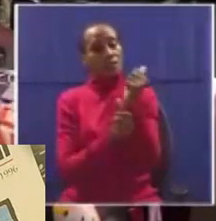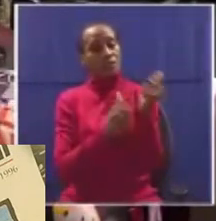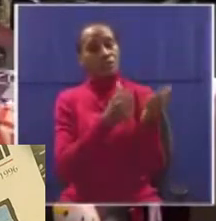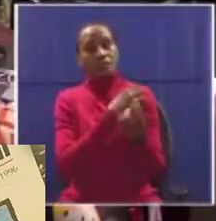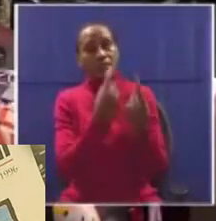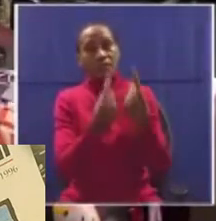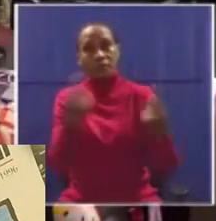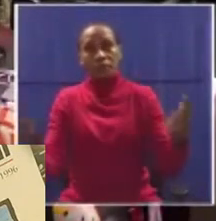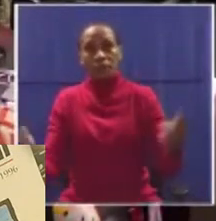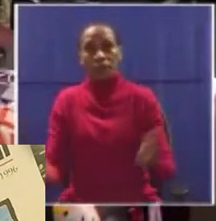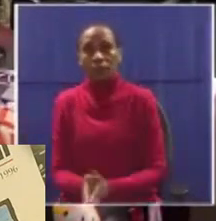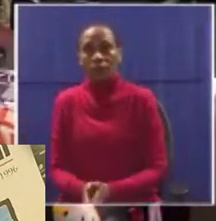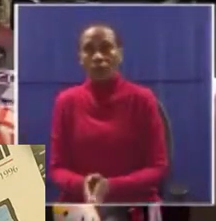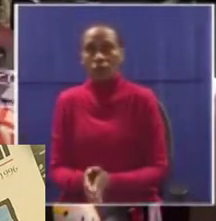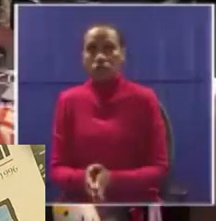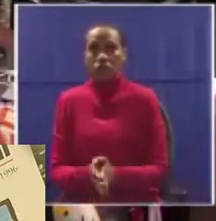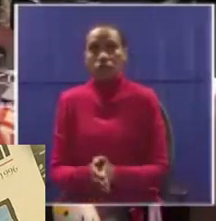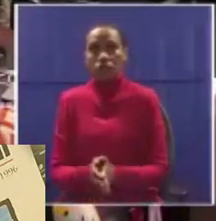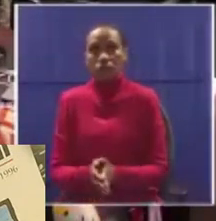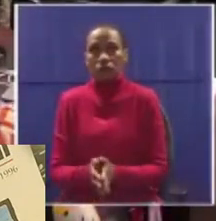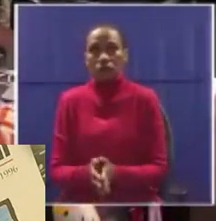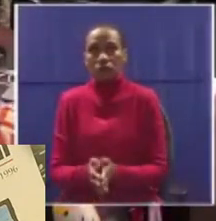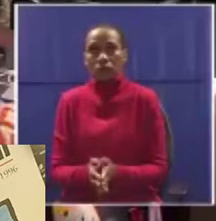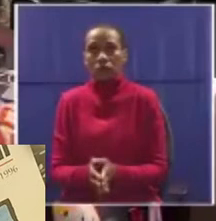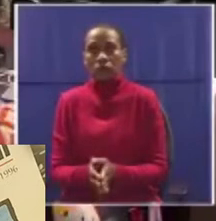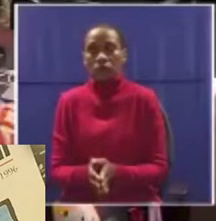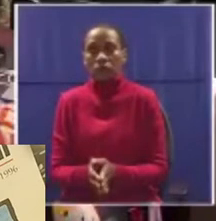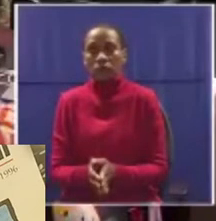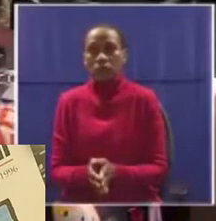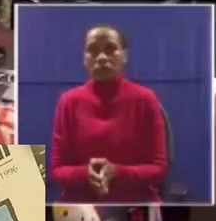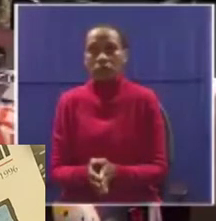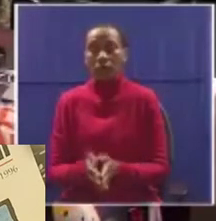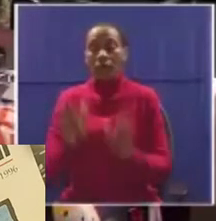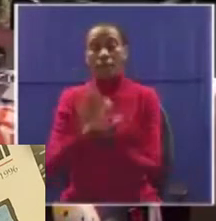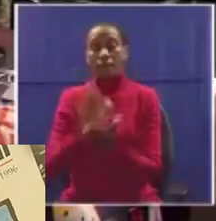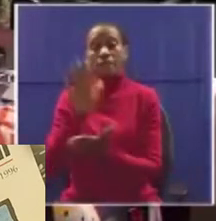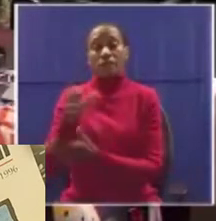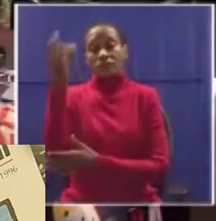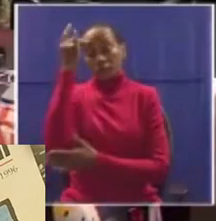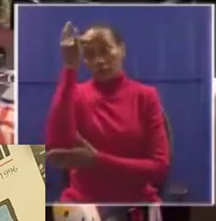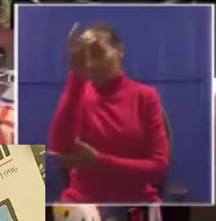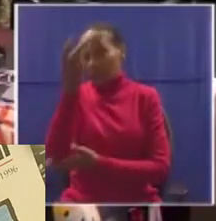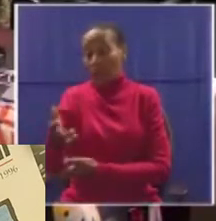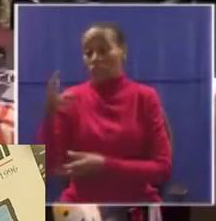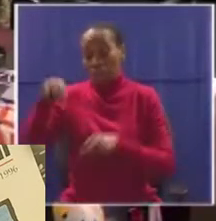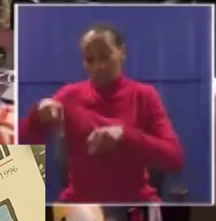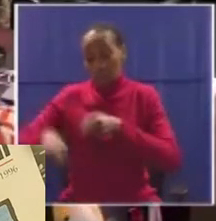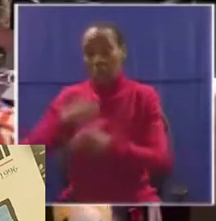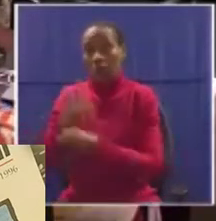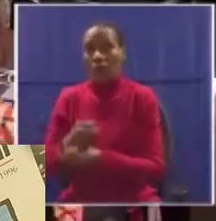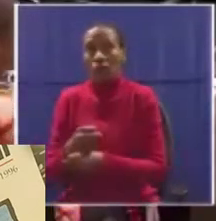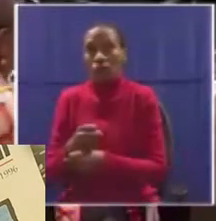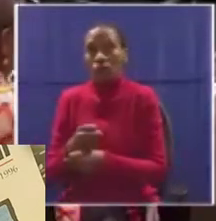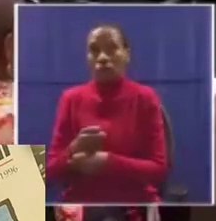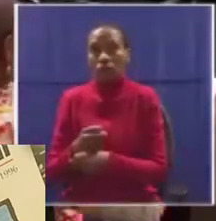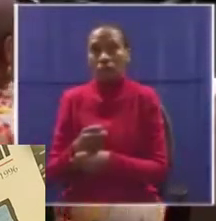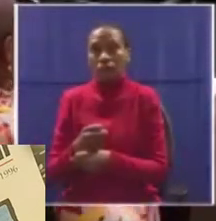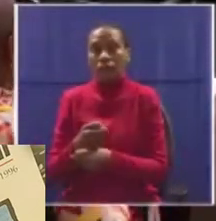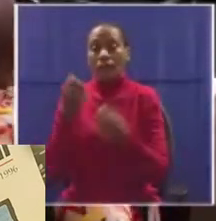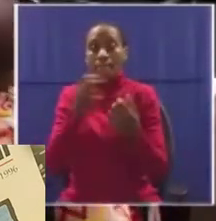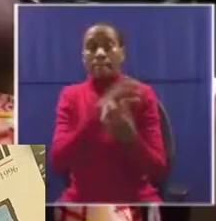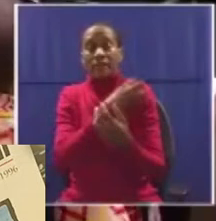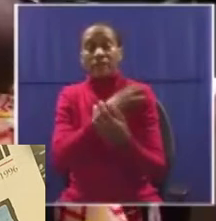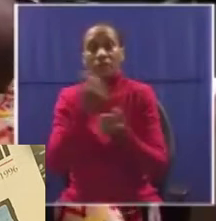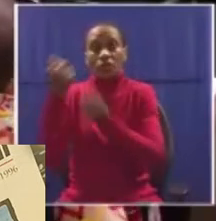ministers honorable members on the 15th of March 2023 the Minister of